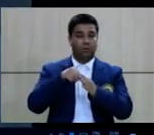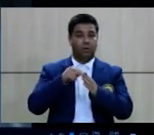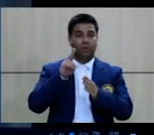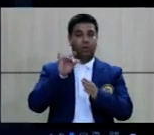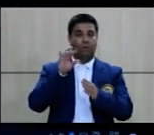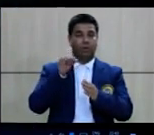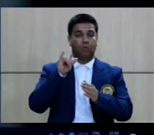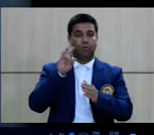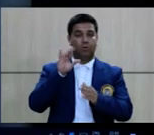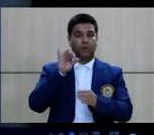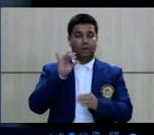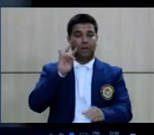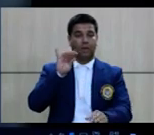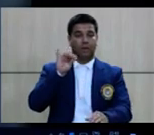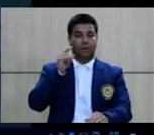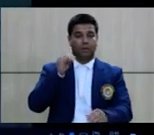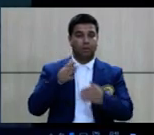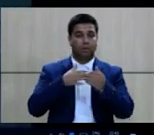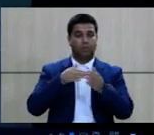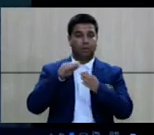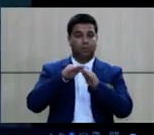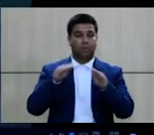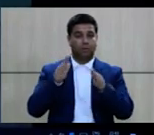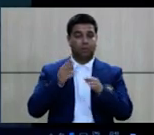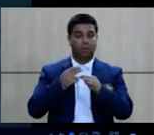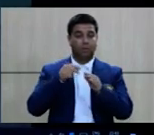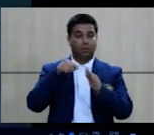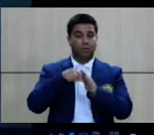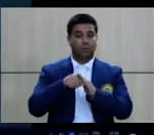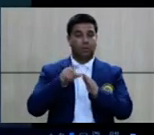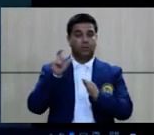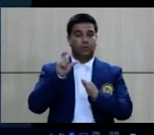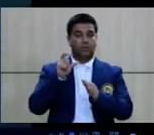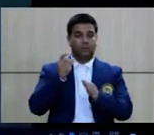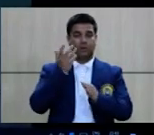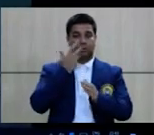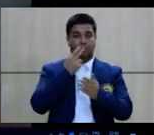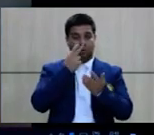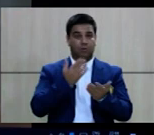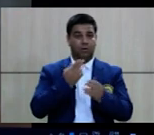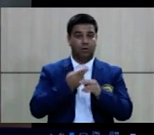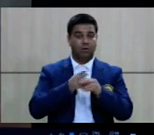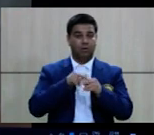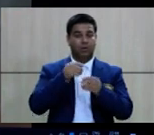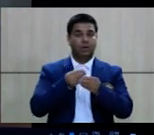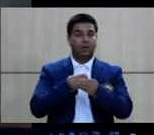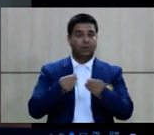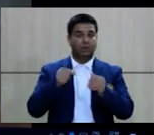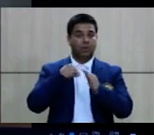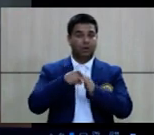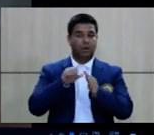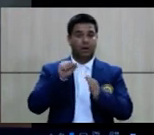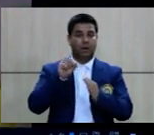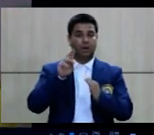qo'llangan universal indikator qog'ozini tutamiz. Indikator qog'ozi ko'k rang hosil qildi. Bu hodisa eritmadan